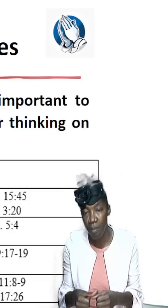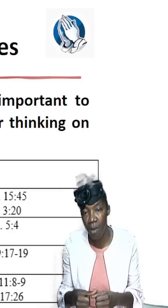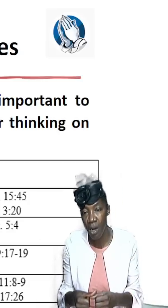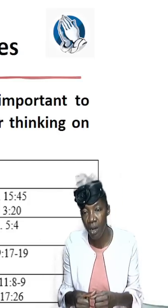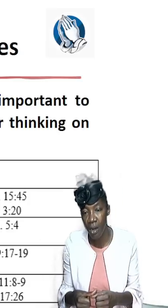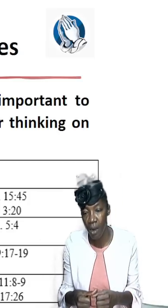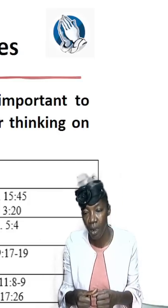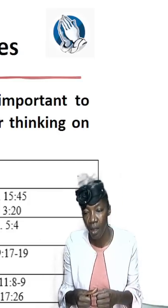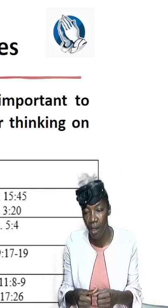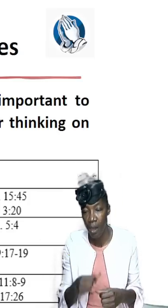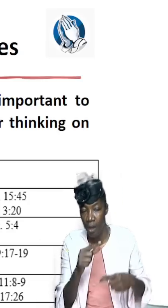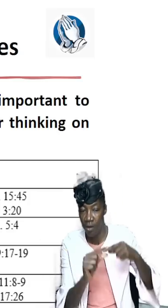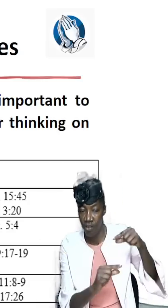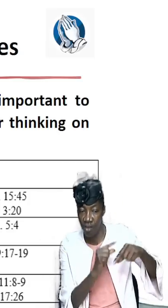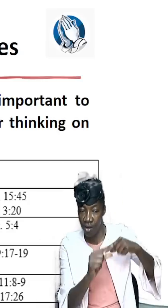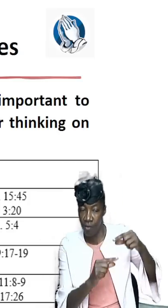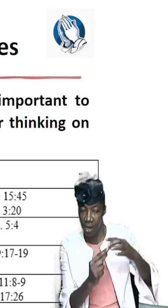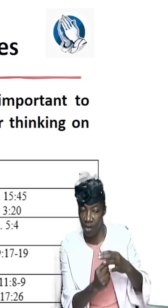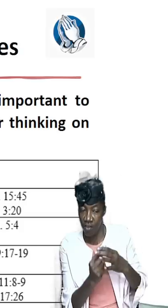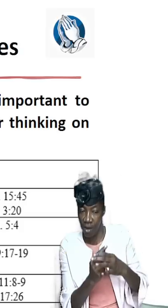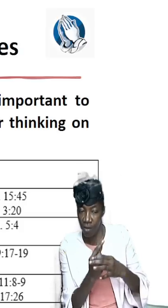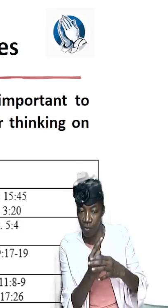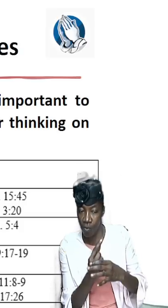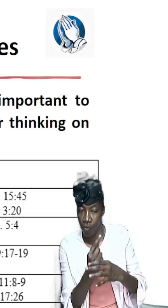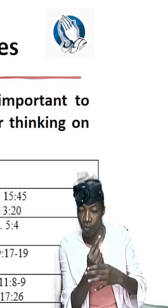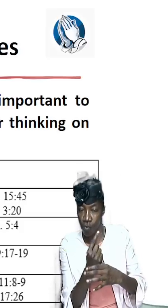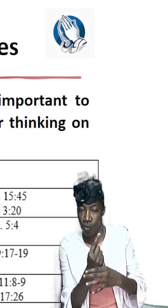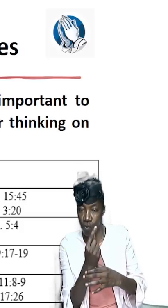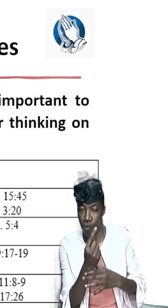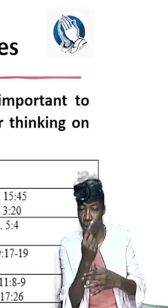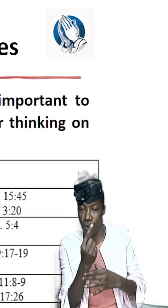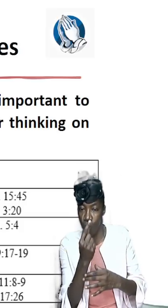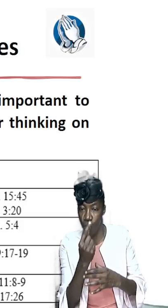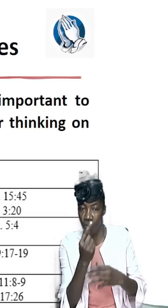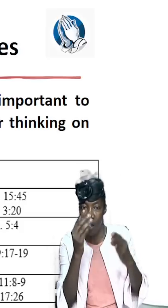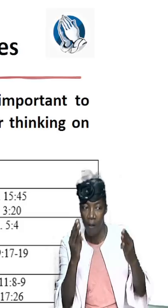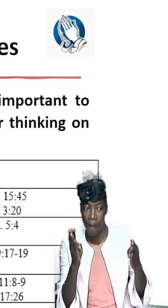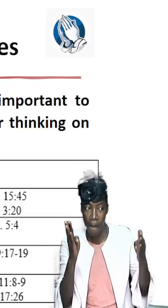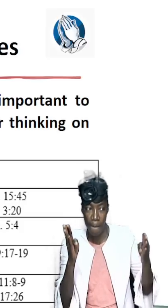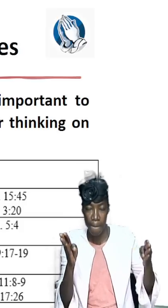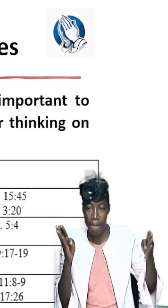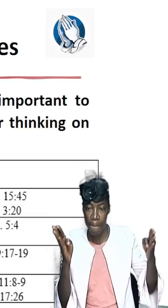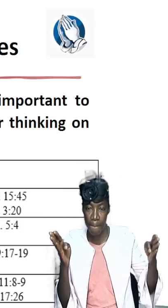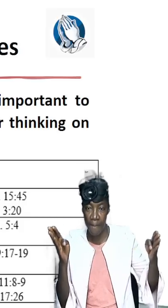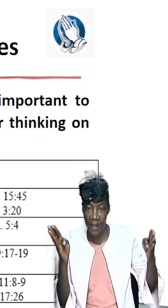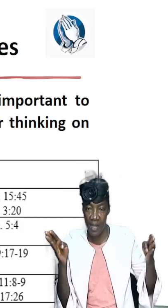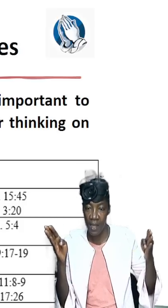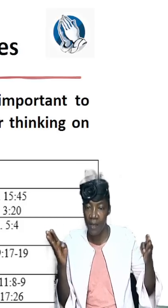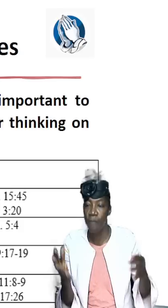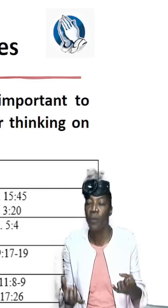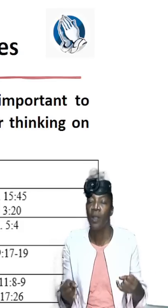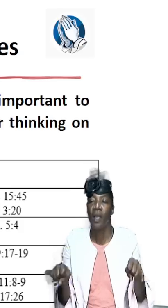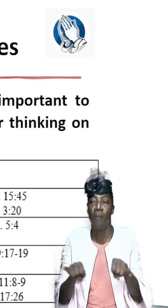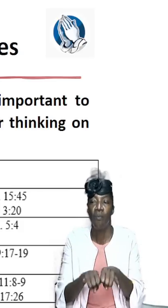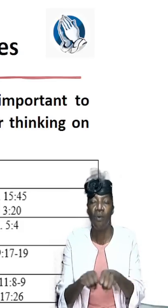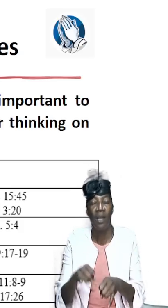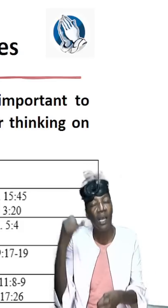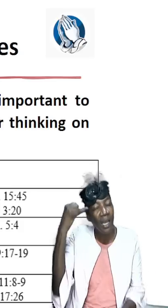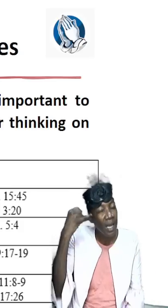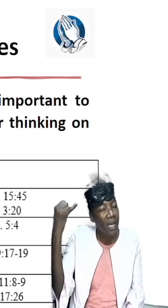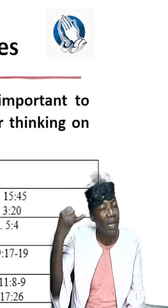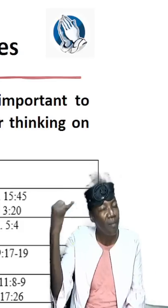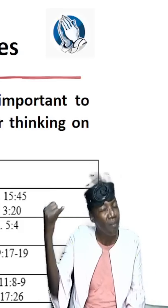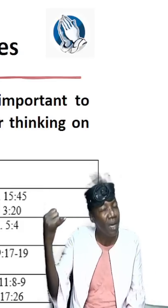population grows literally, it grows exponentially. And that is important. So just imagine now,